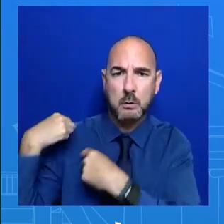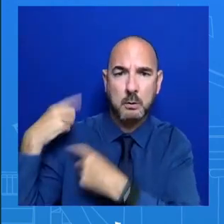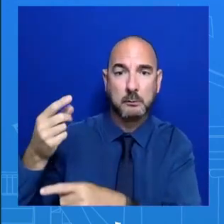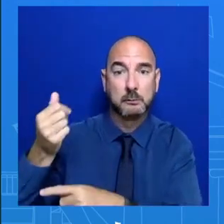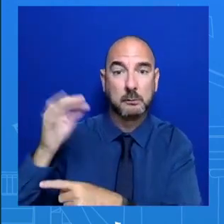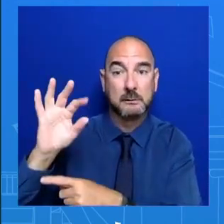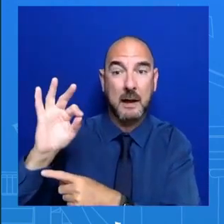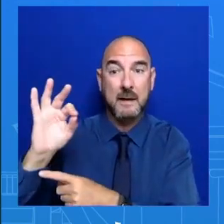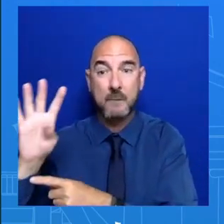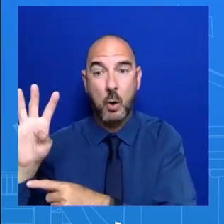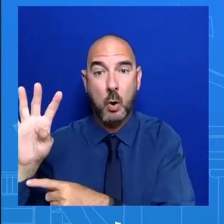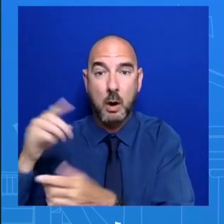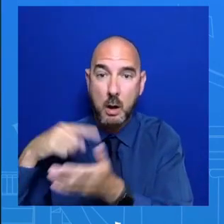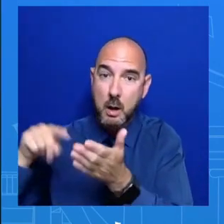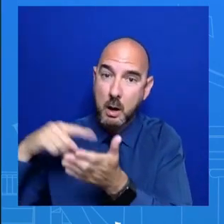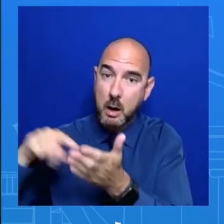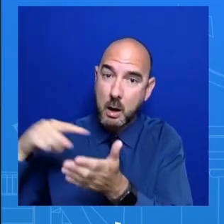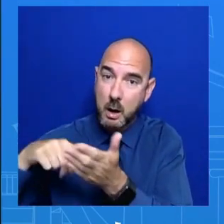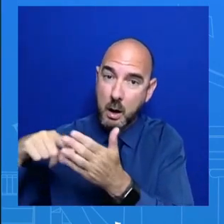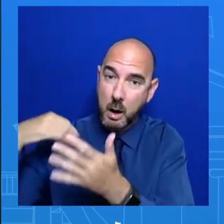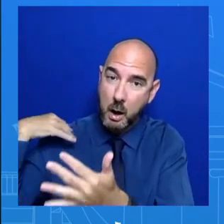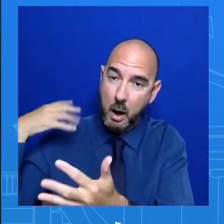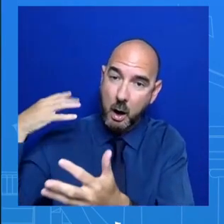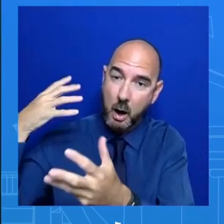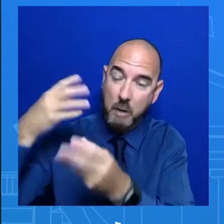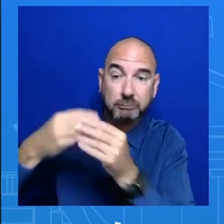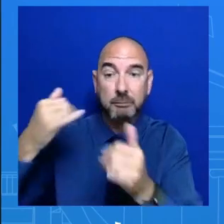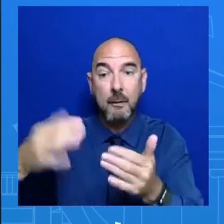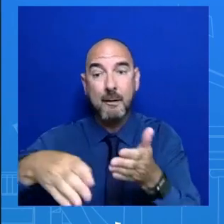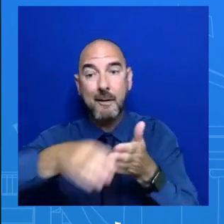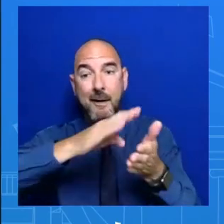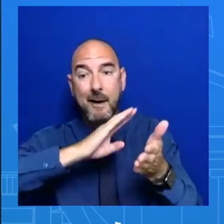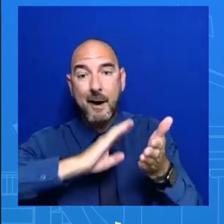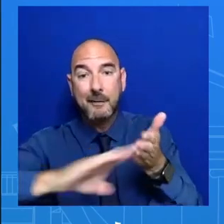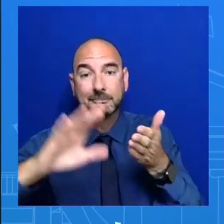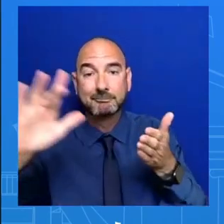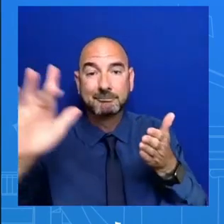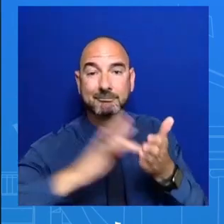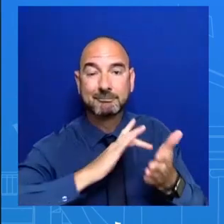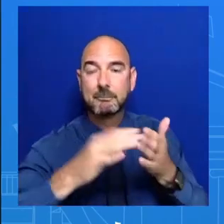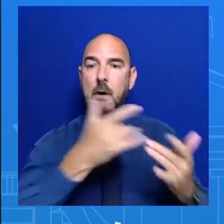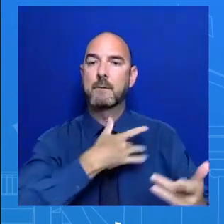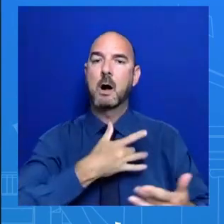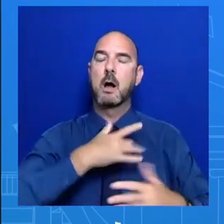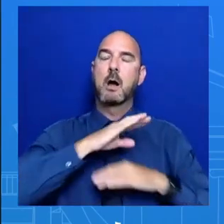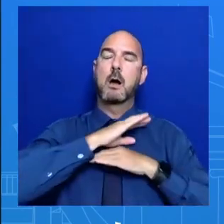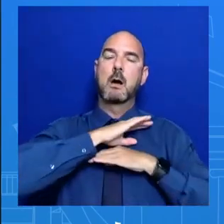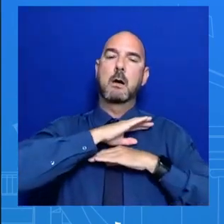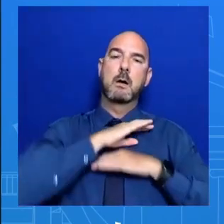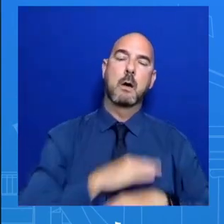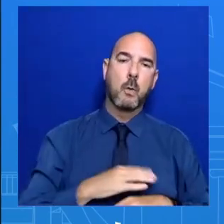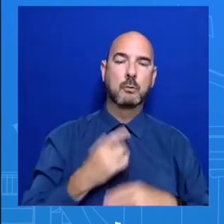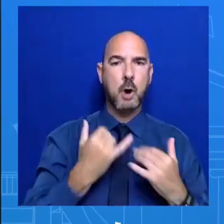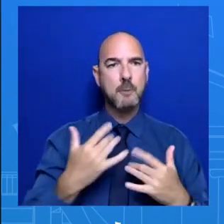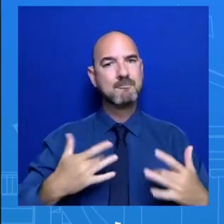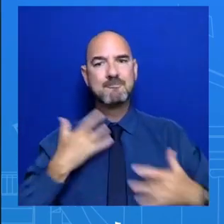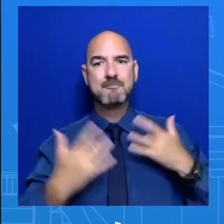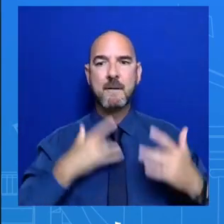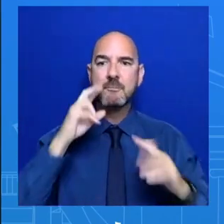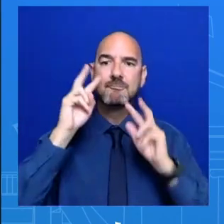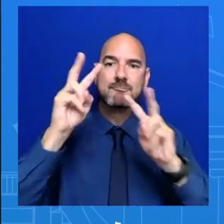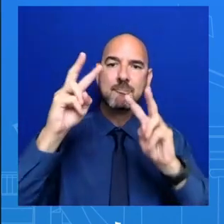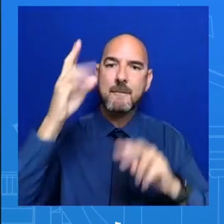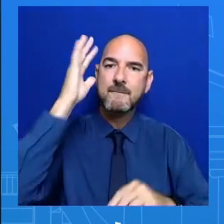her future holds. The president will never stop working to provide some more breathing room for Americans like